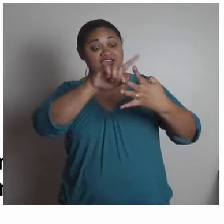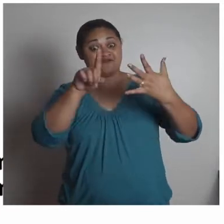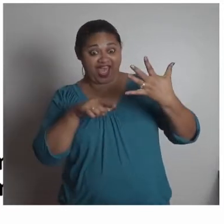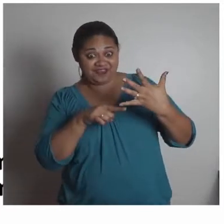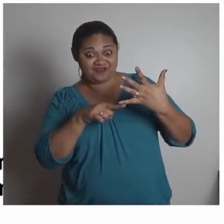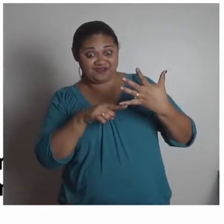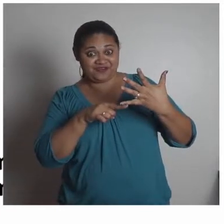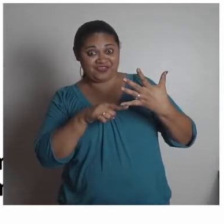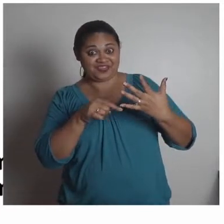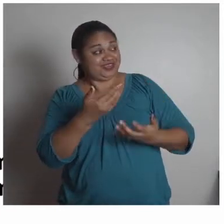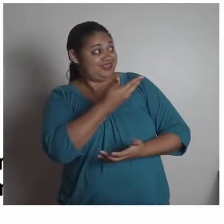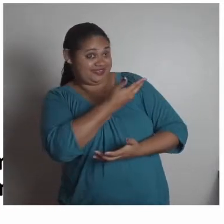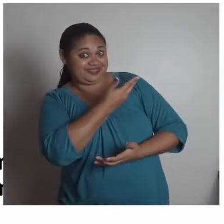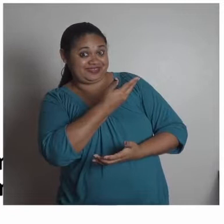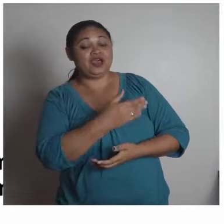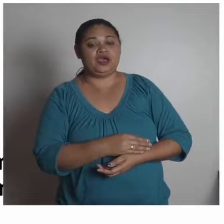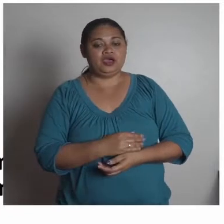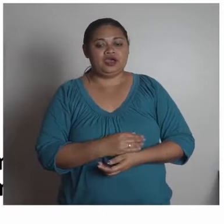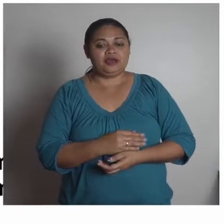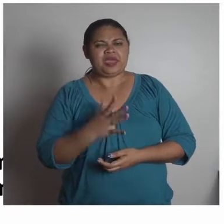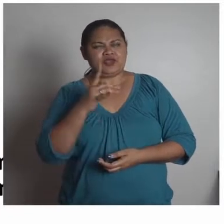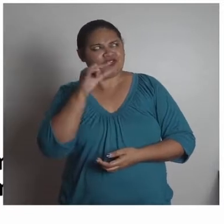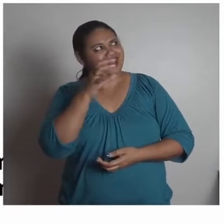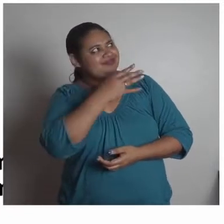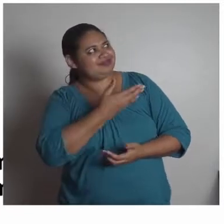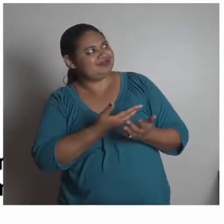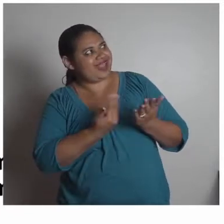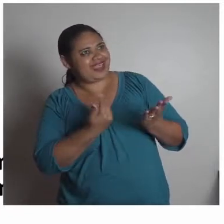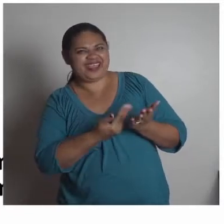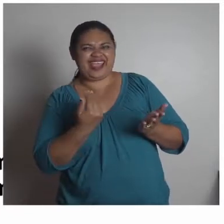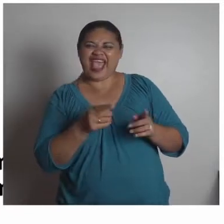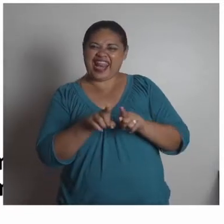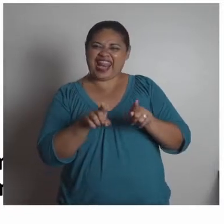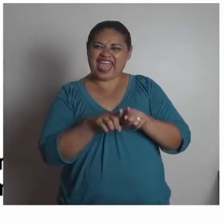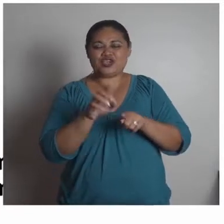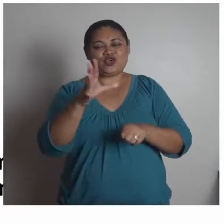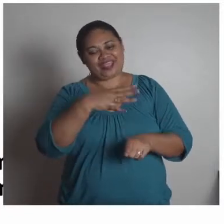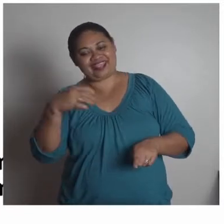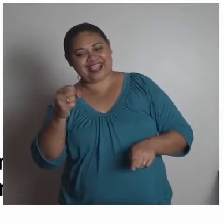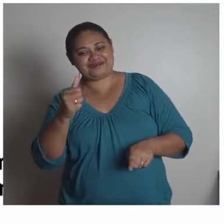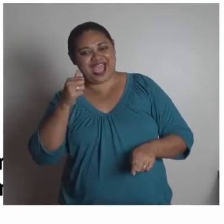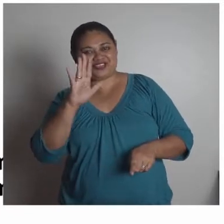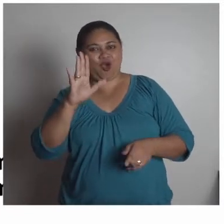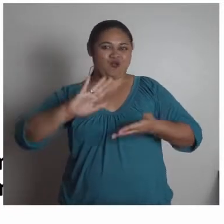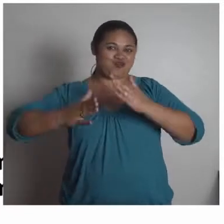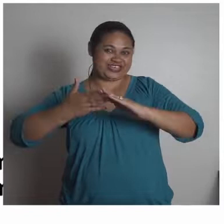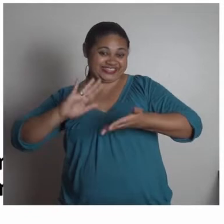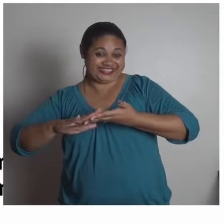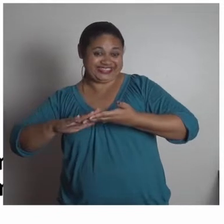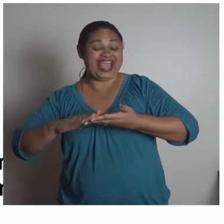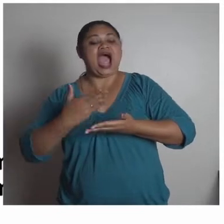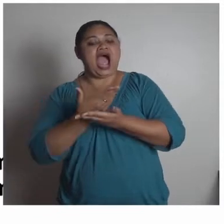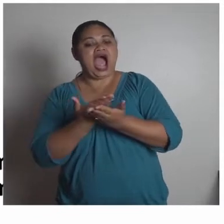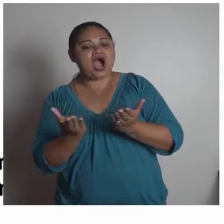to, one, so this is the 5 that, maybe you can take away when this goes up online and take back to